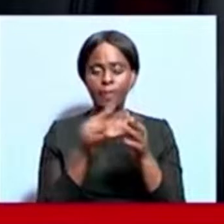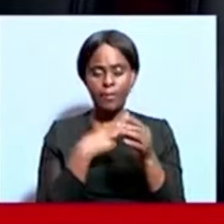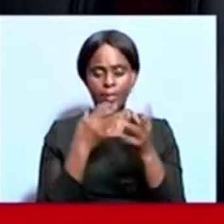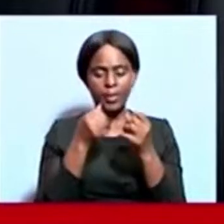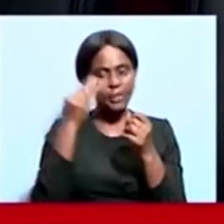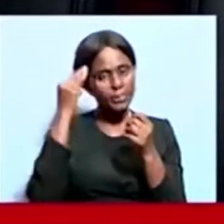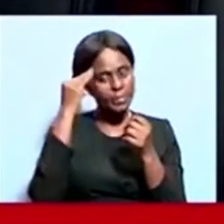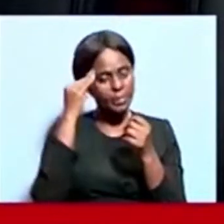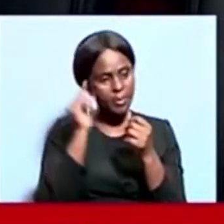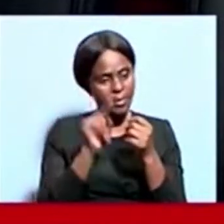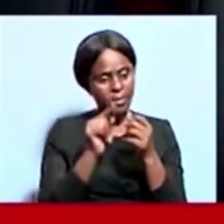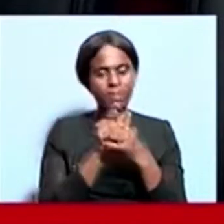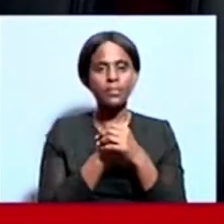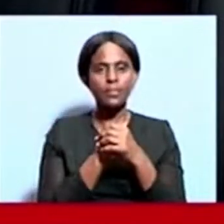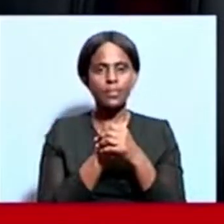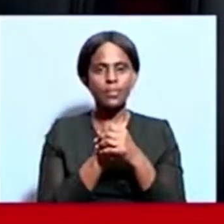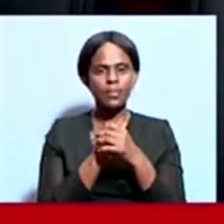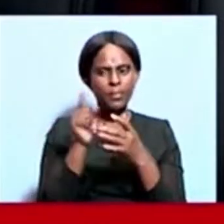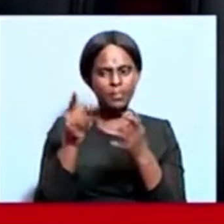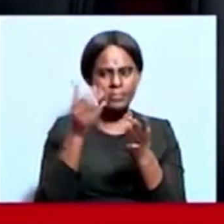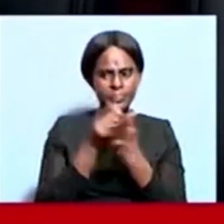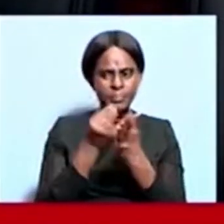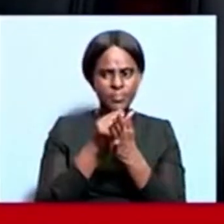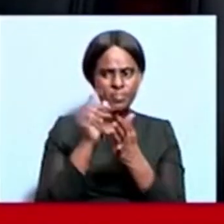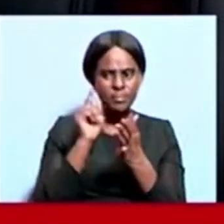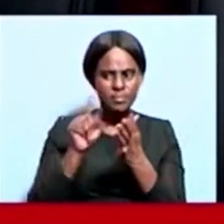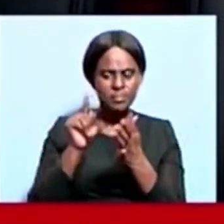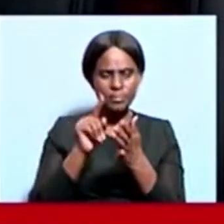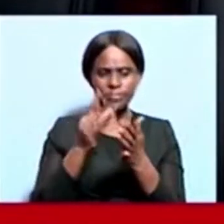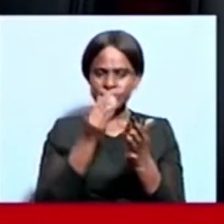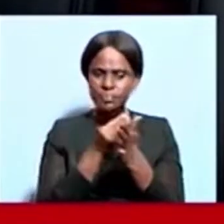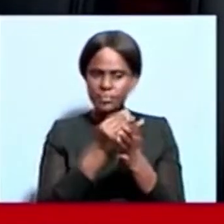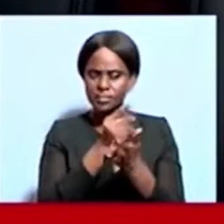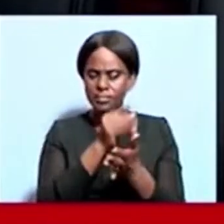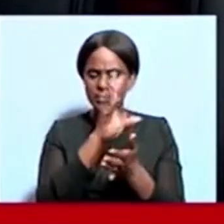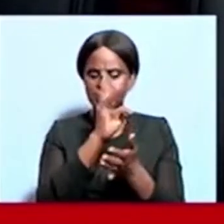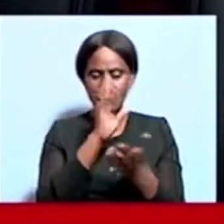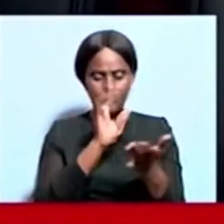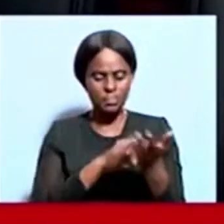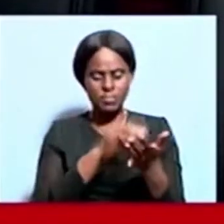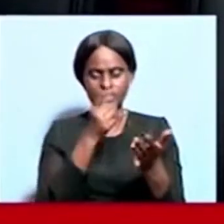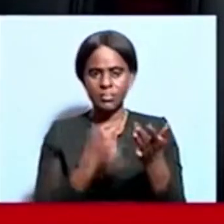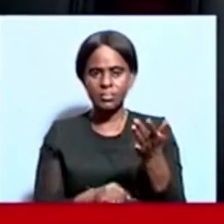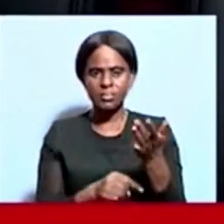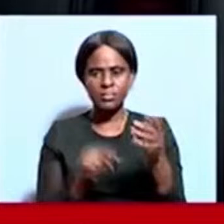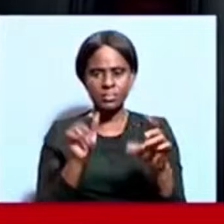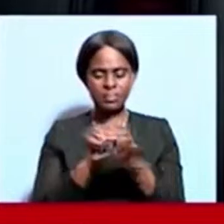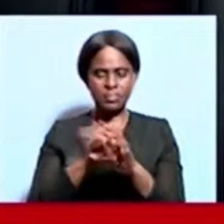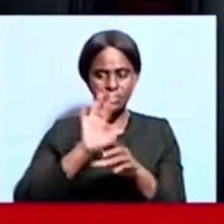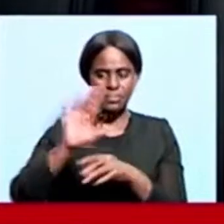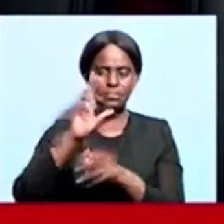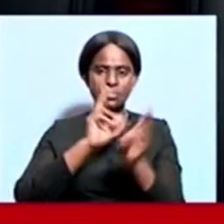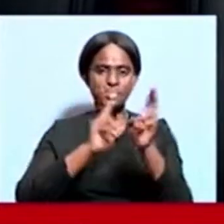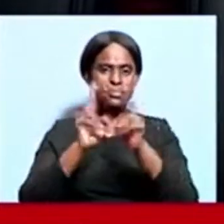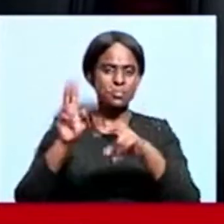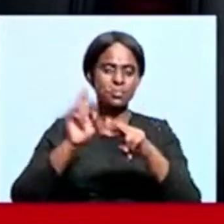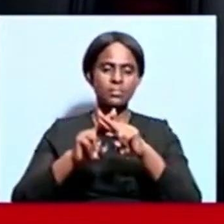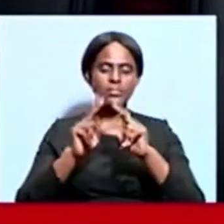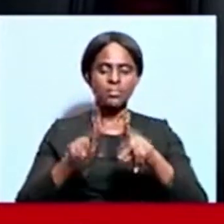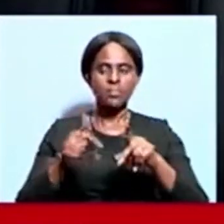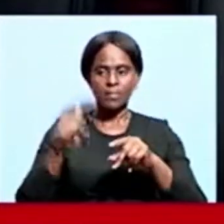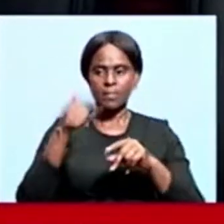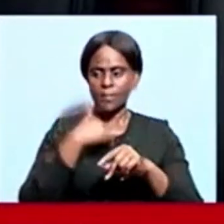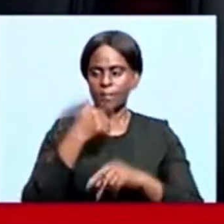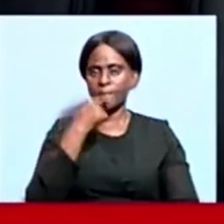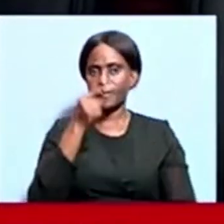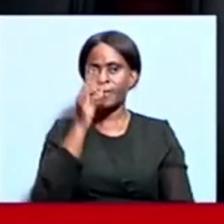know where this money, what is the status of this 16,000? And in his response, Chair, he has